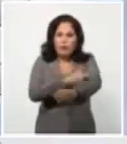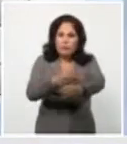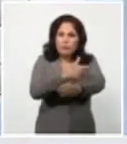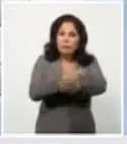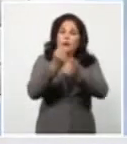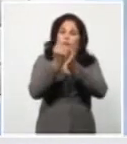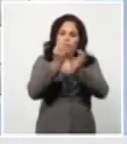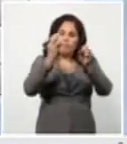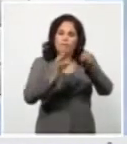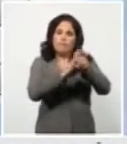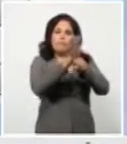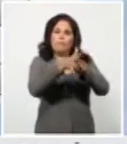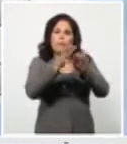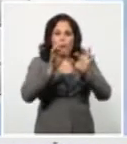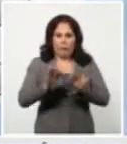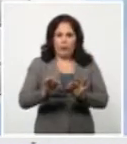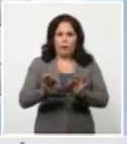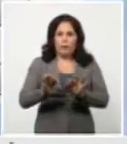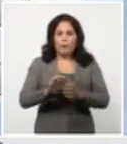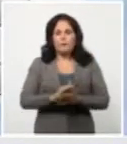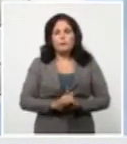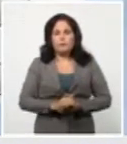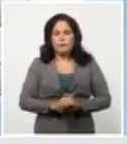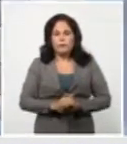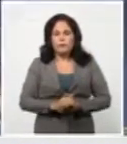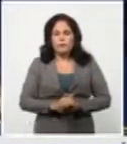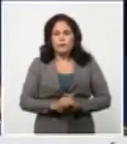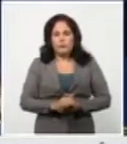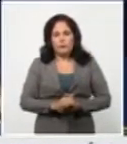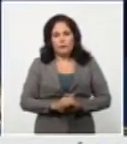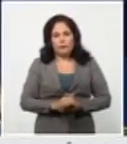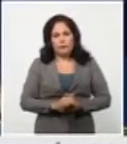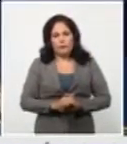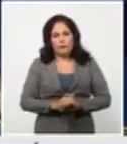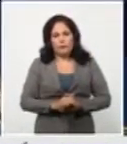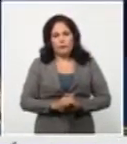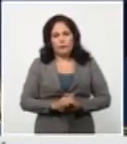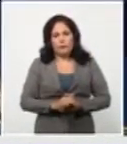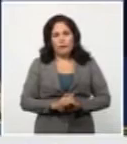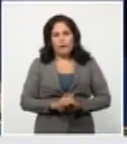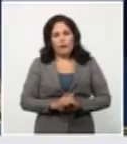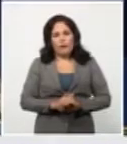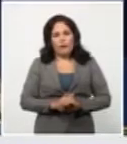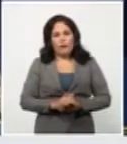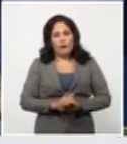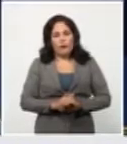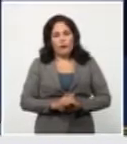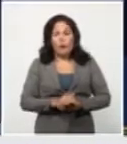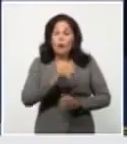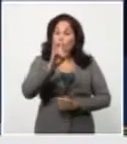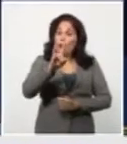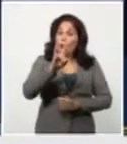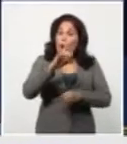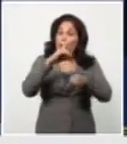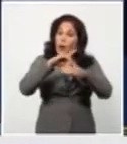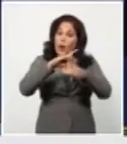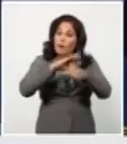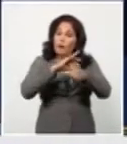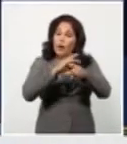1.8%, that is 2,200 people, have tested positive in our country for COVID-19.